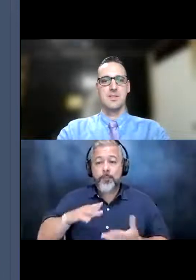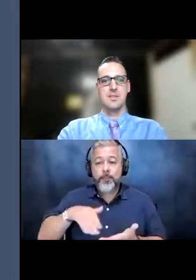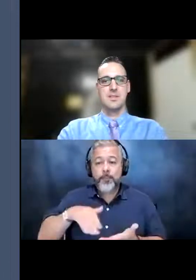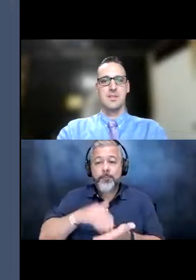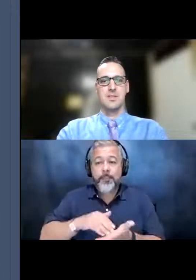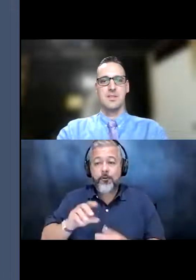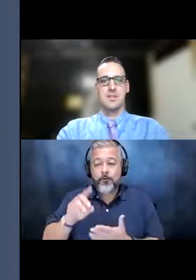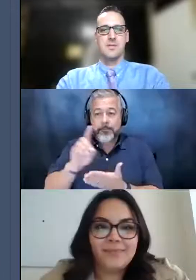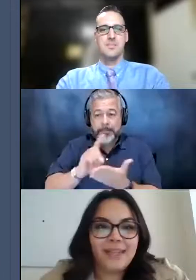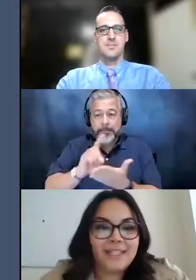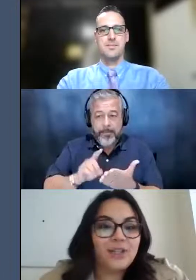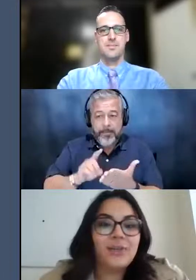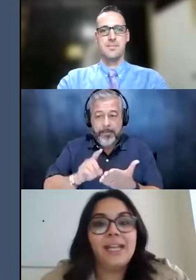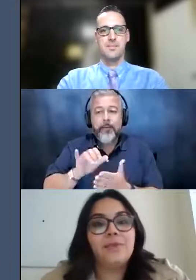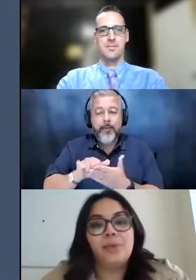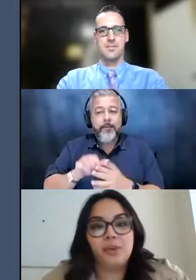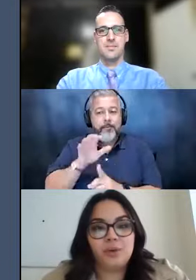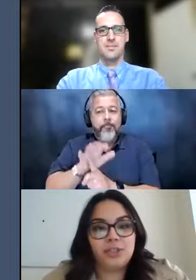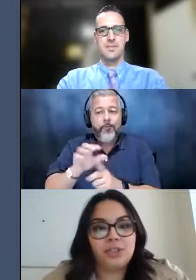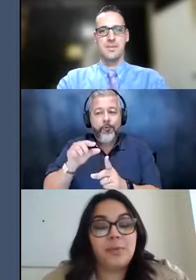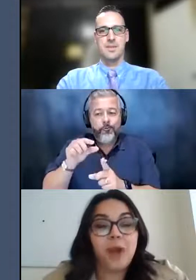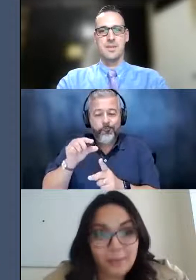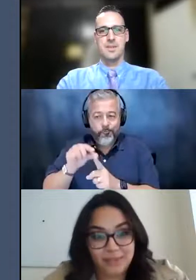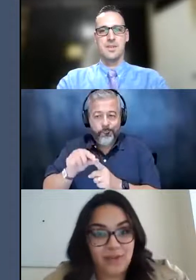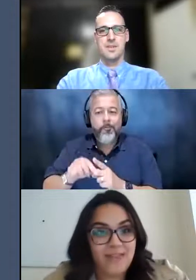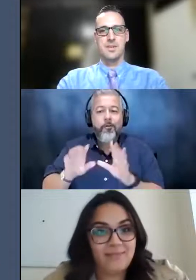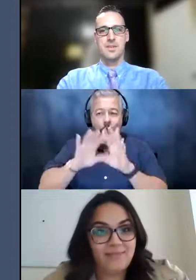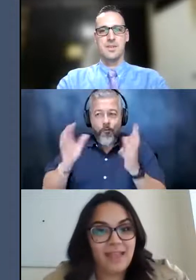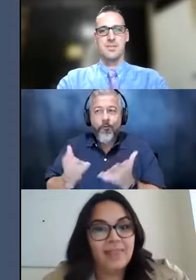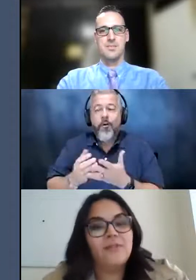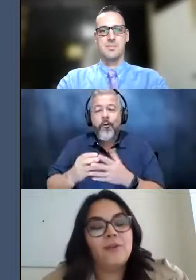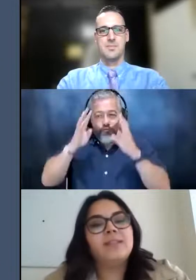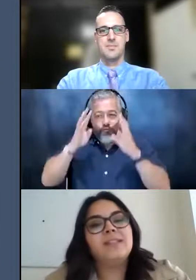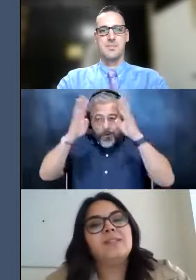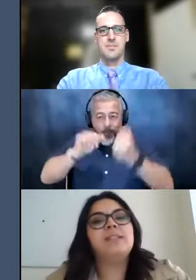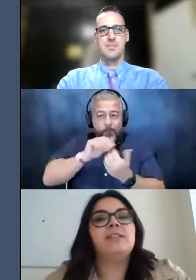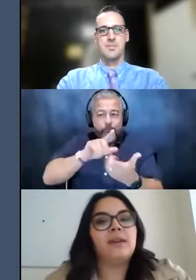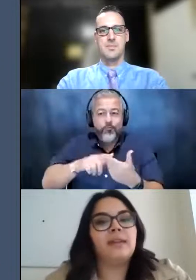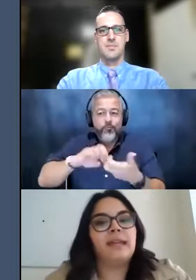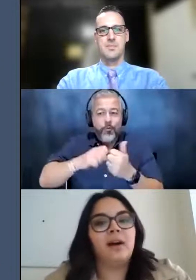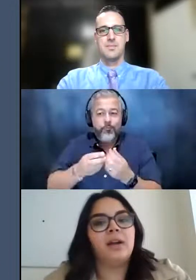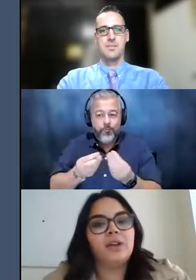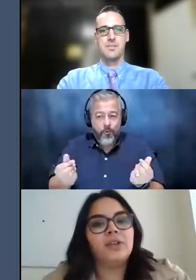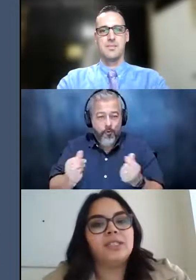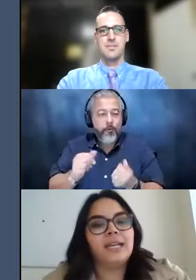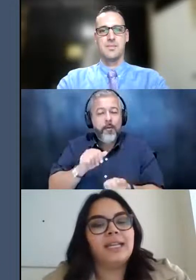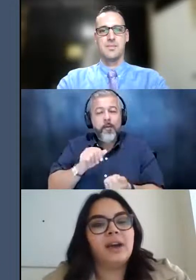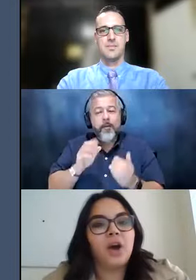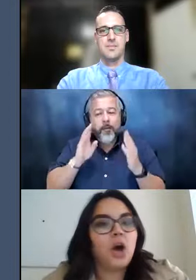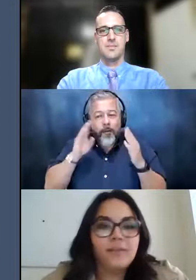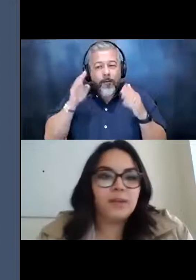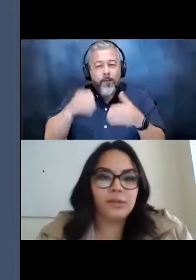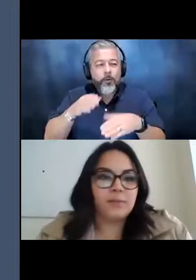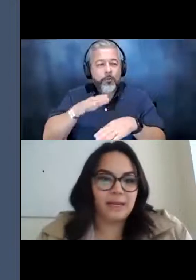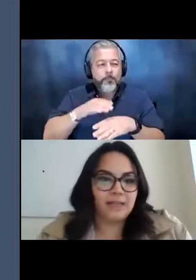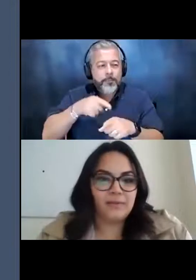term. Overall, it's a creative approach to problem solving that focuses specifically on understanding